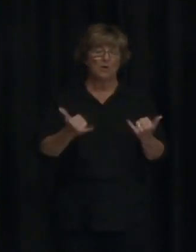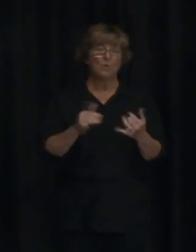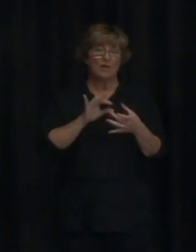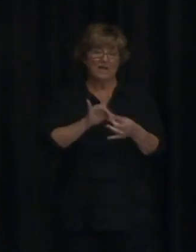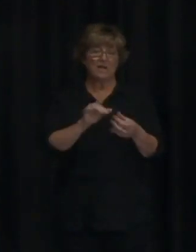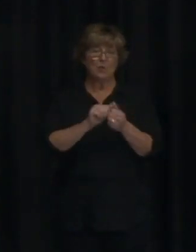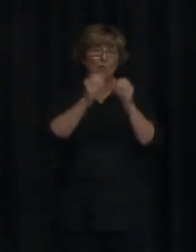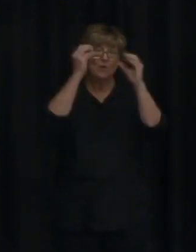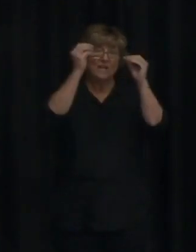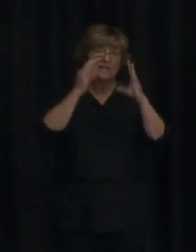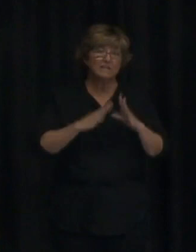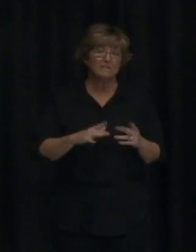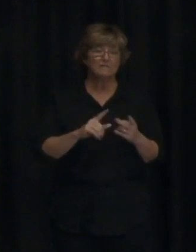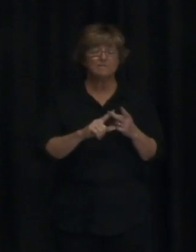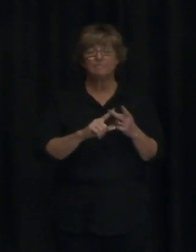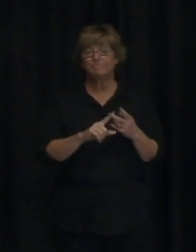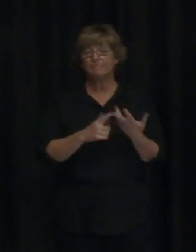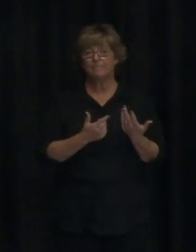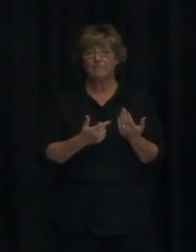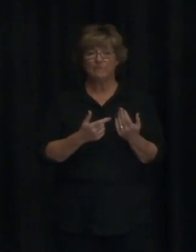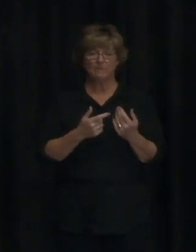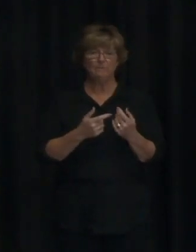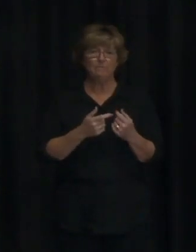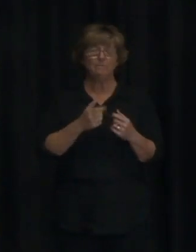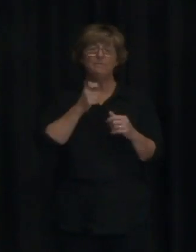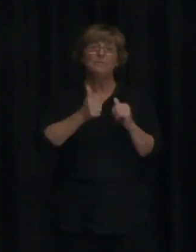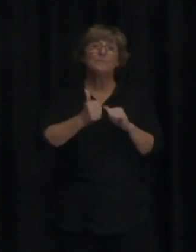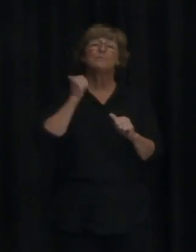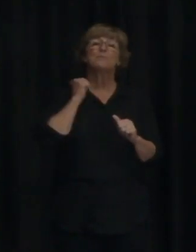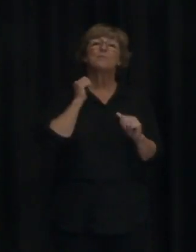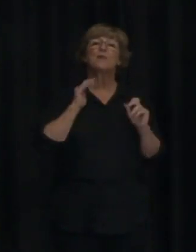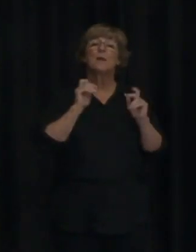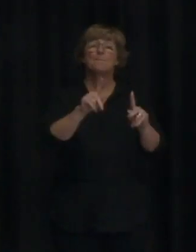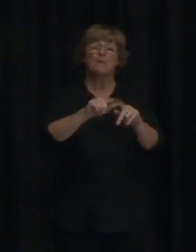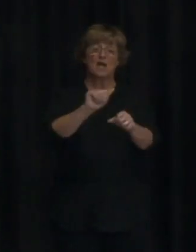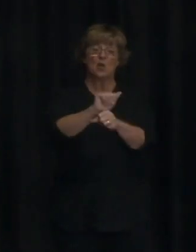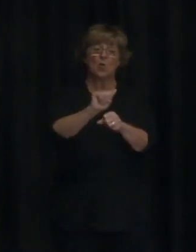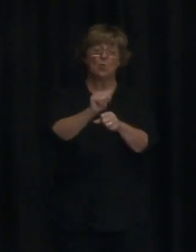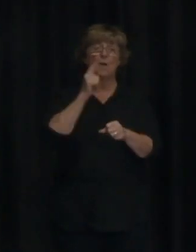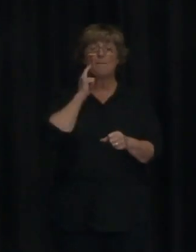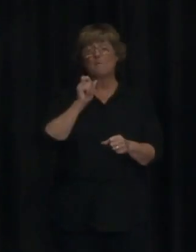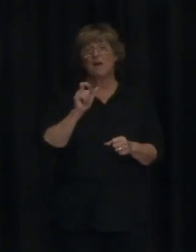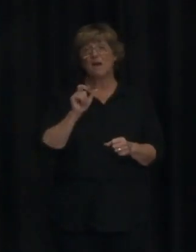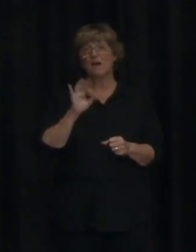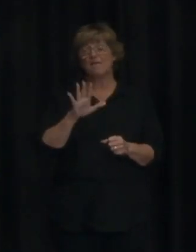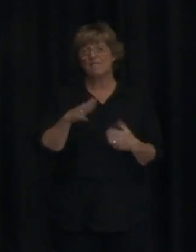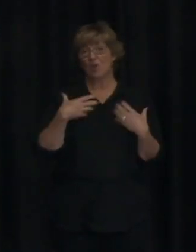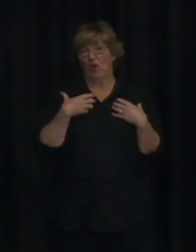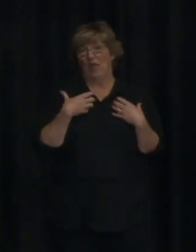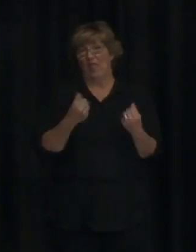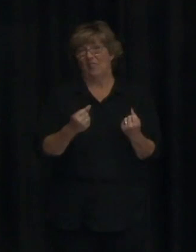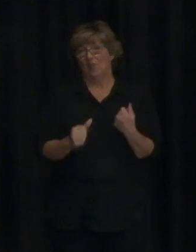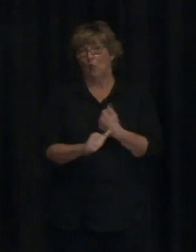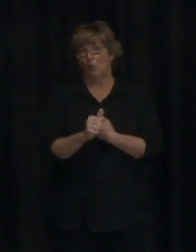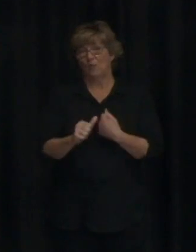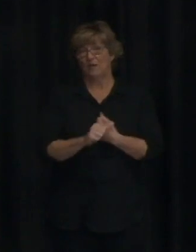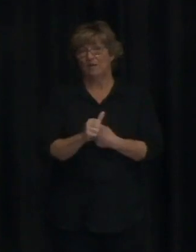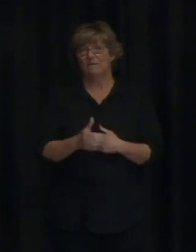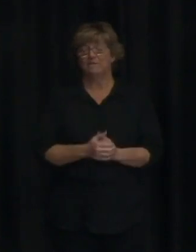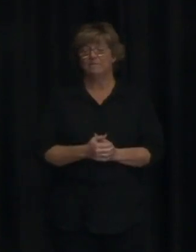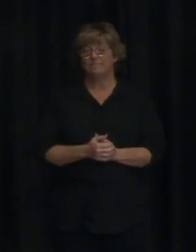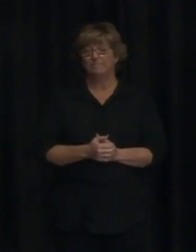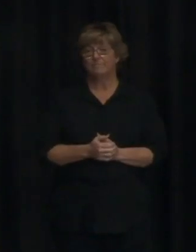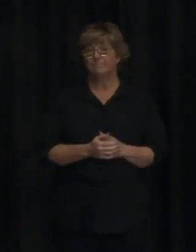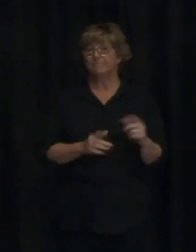with teachers, educators who refuse to go back to work simply because there are health risks that they're worried about, concerned about? Yeah, I mean, obviously we're